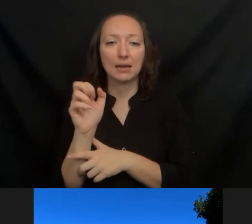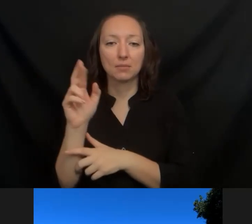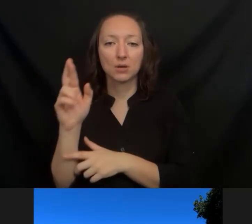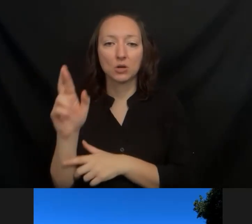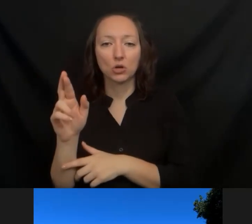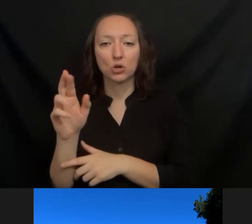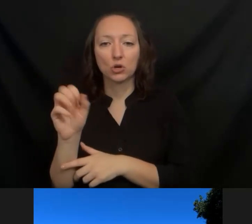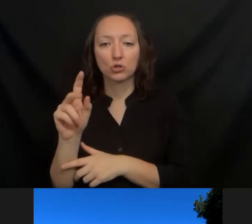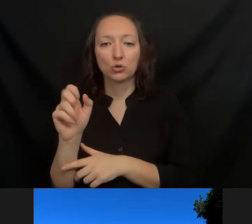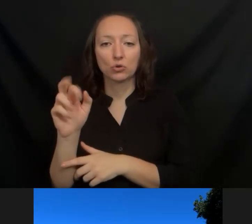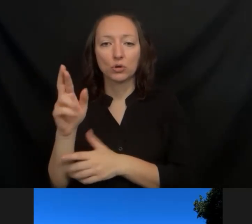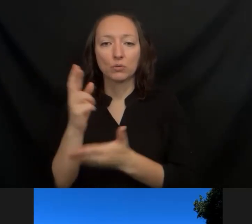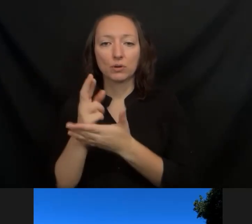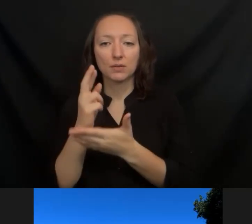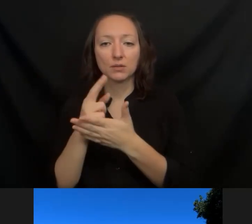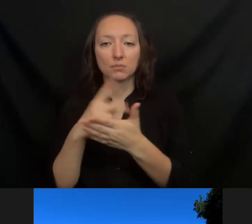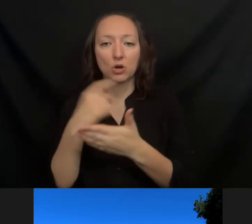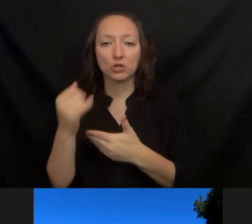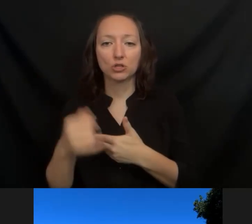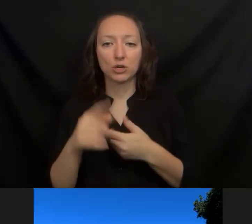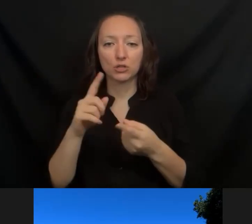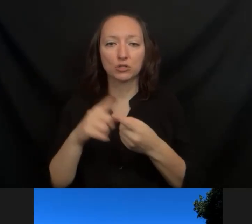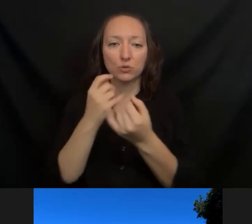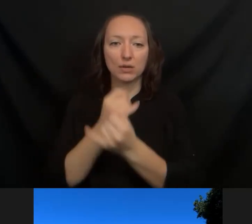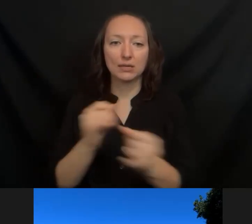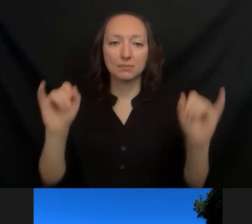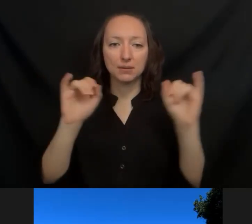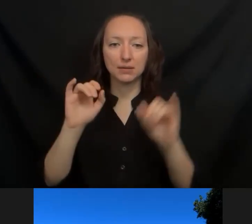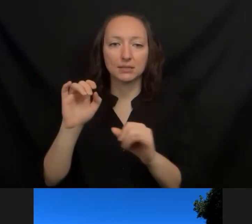project to Independent Enterprises. Capital budget